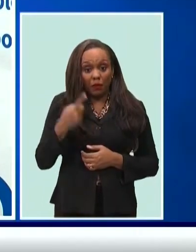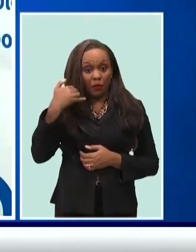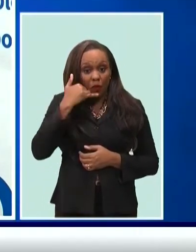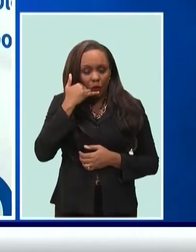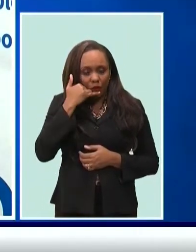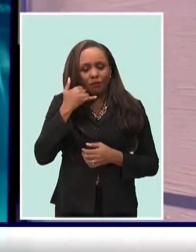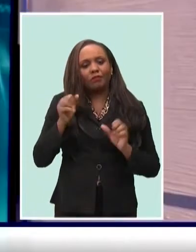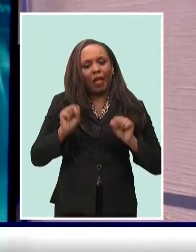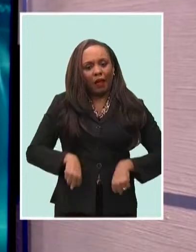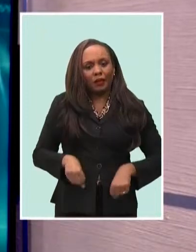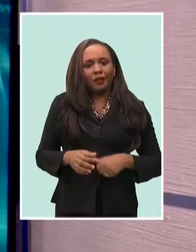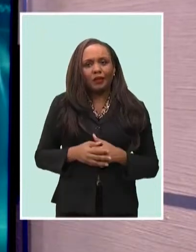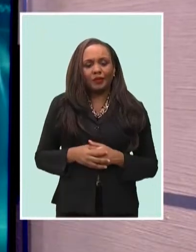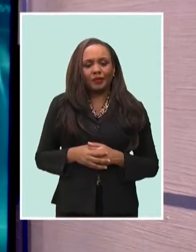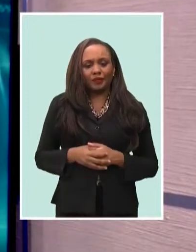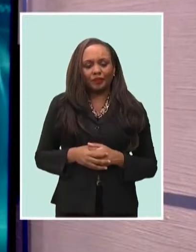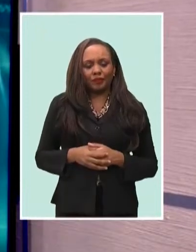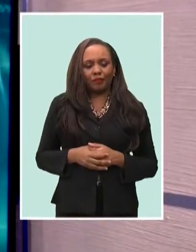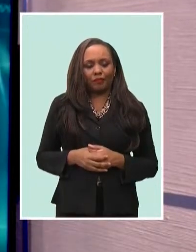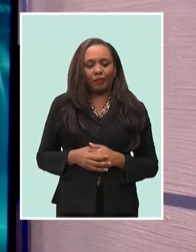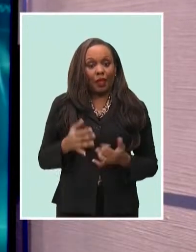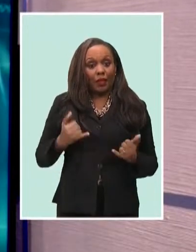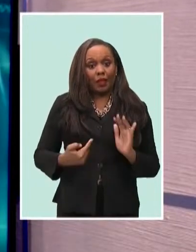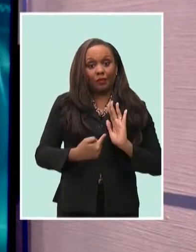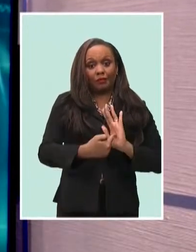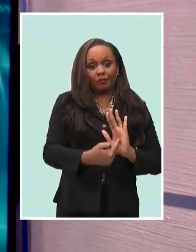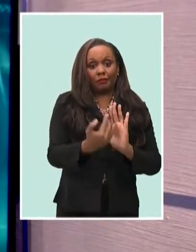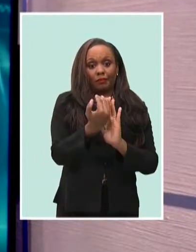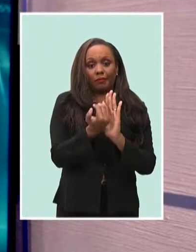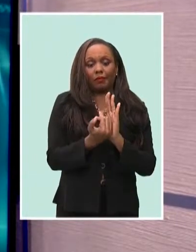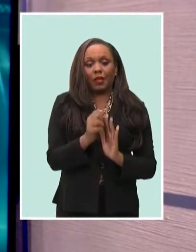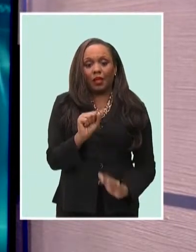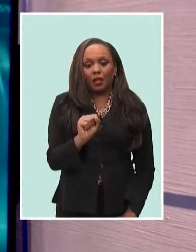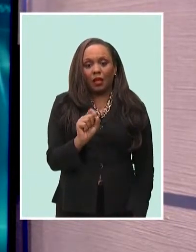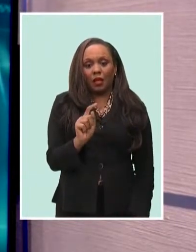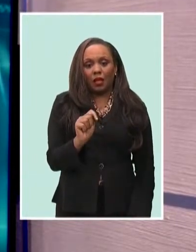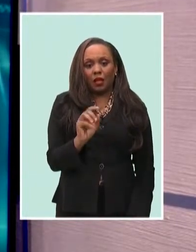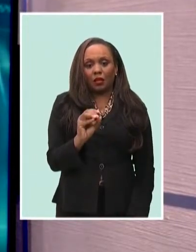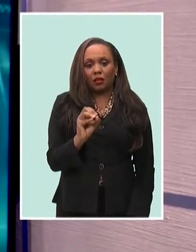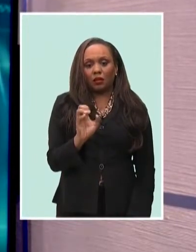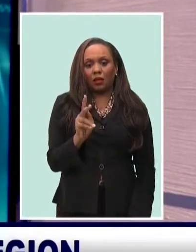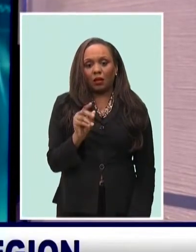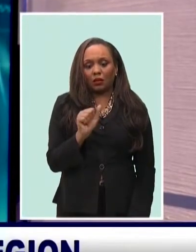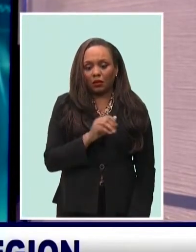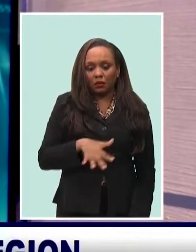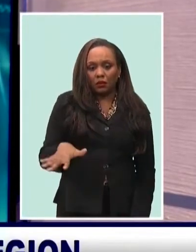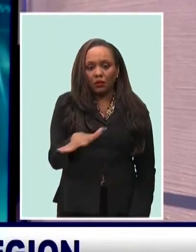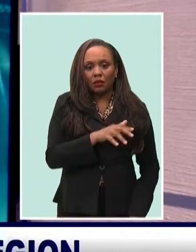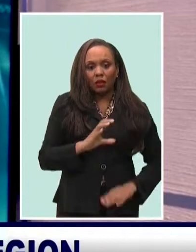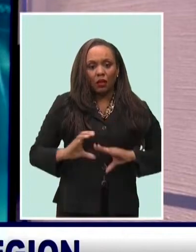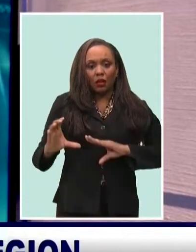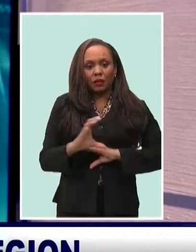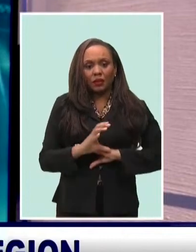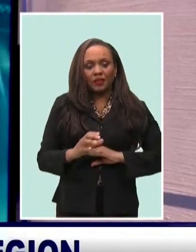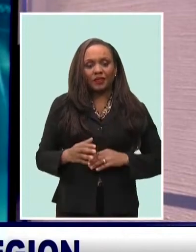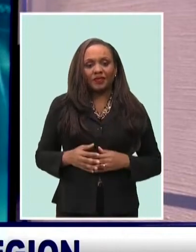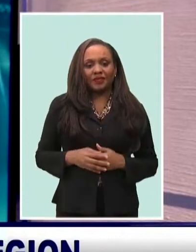useful. And time now to take a look at how those stocks traded on selected exchanges across our region.